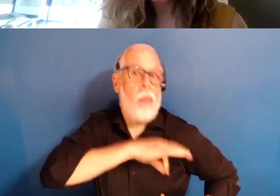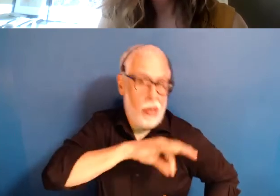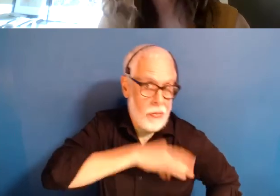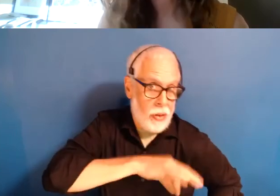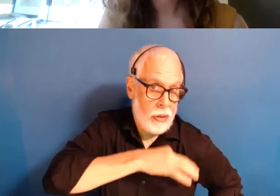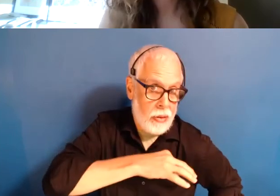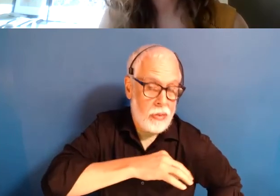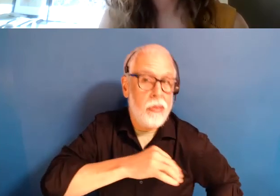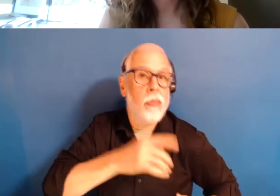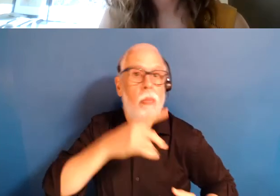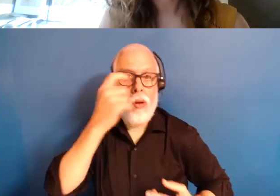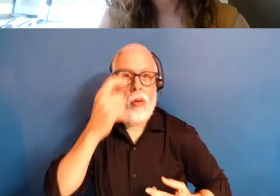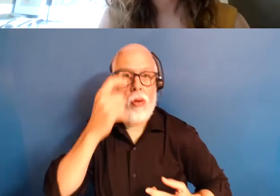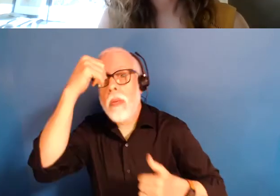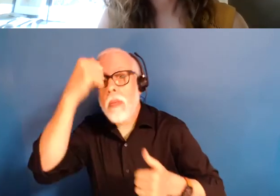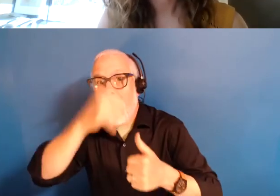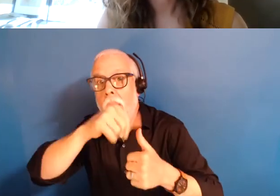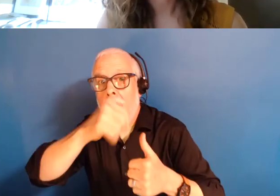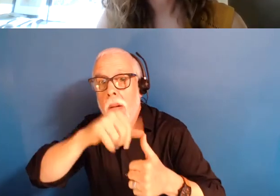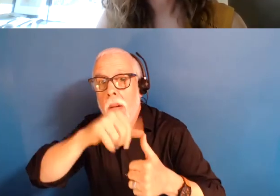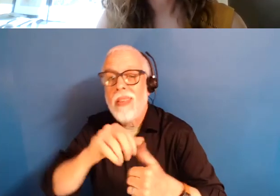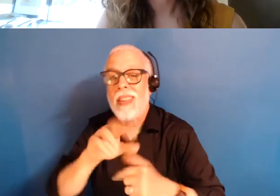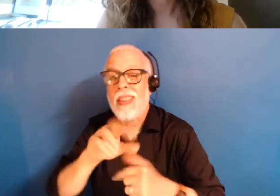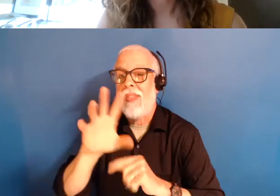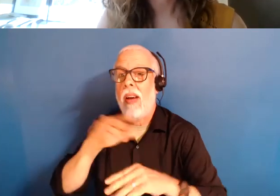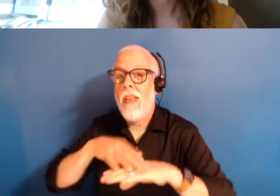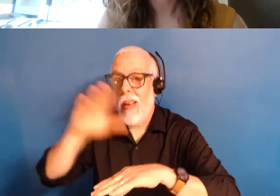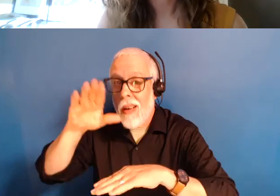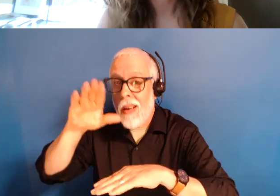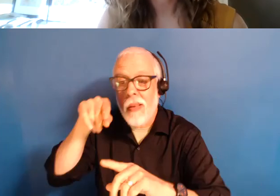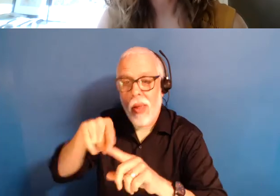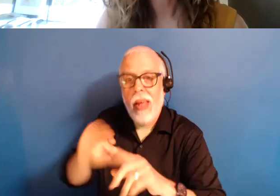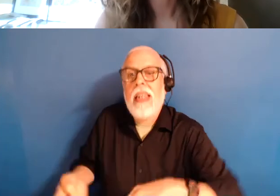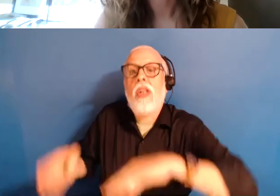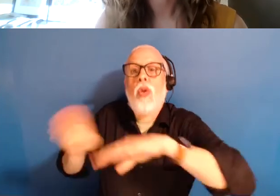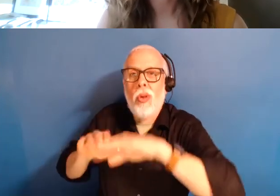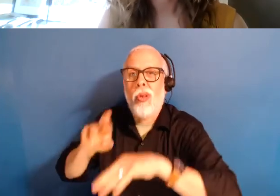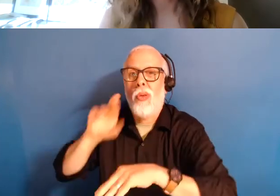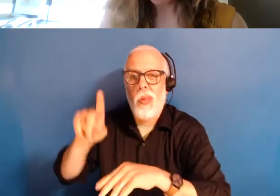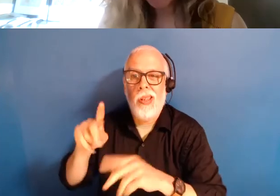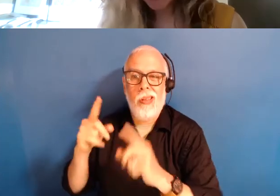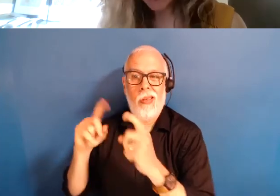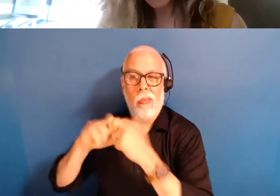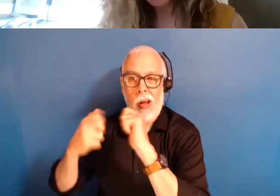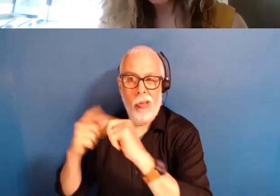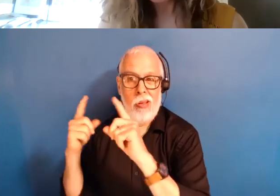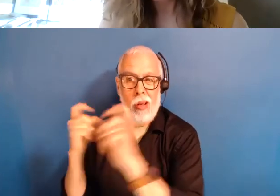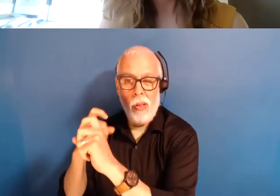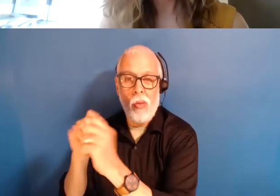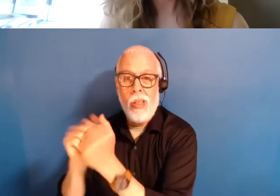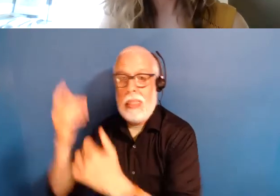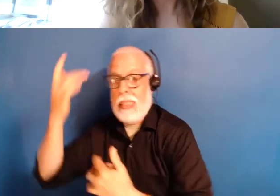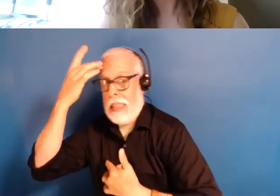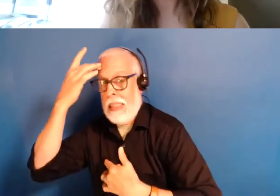them, because remember that 65 and older increases your risk of complications. So getting